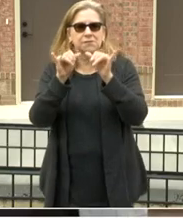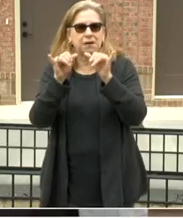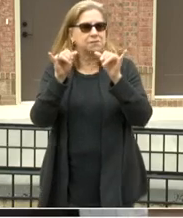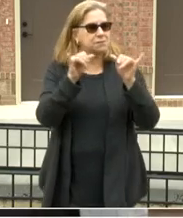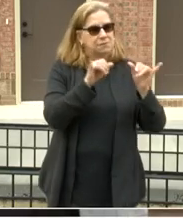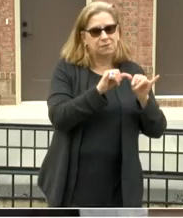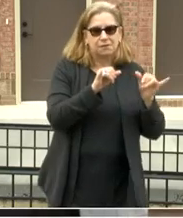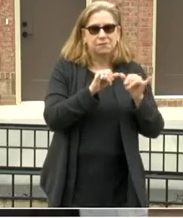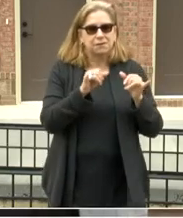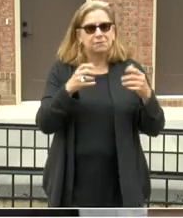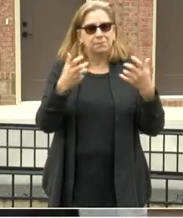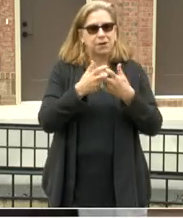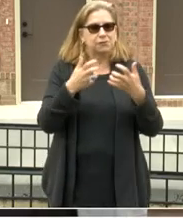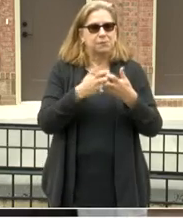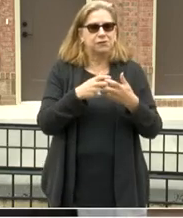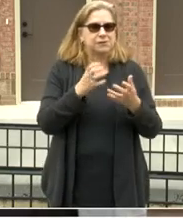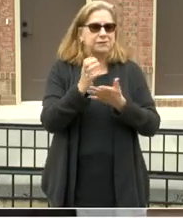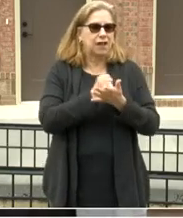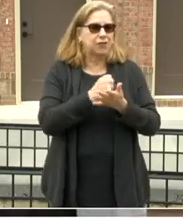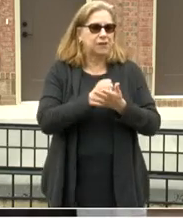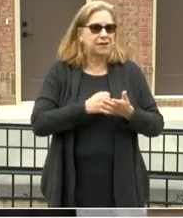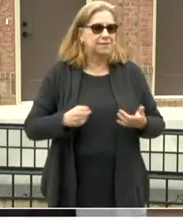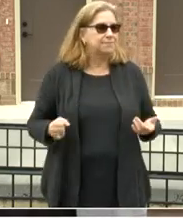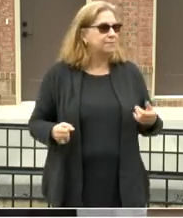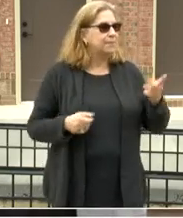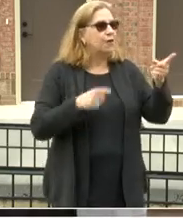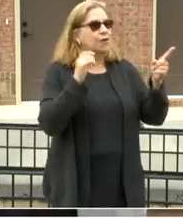basically, because, for example, I heard